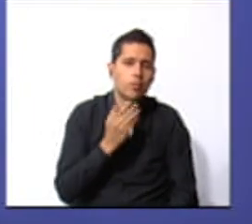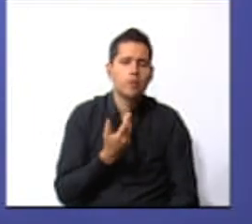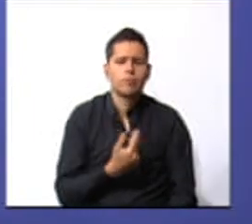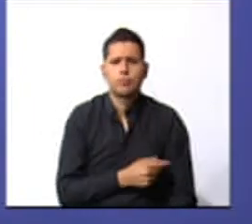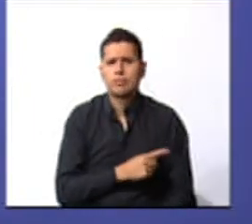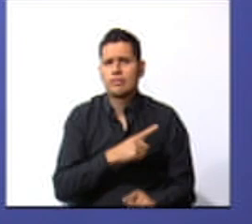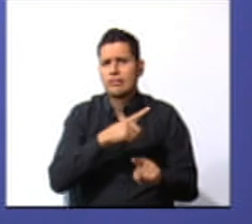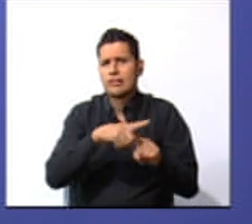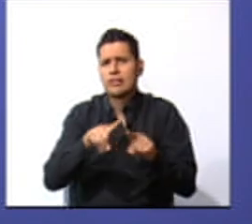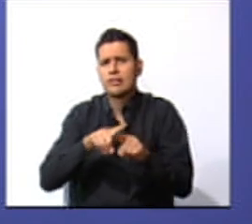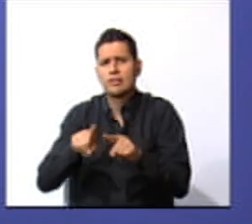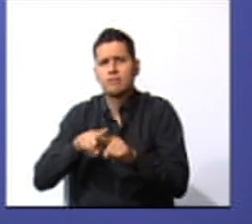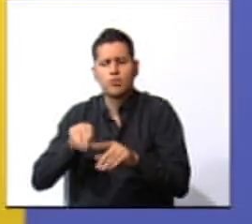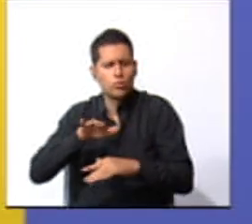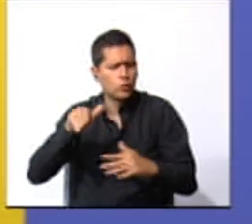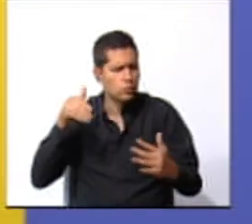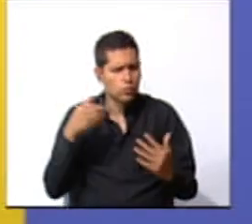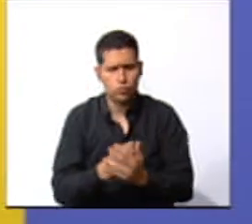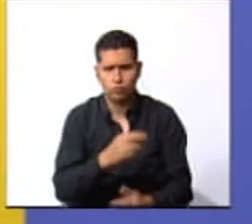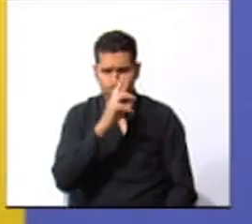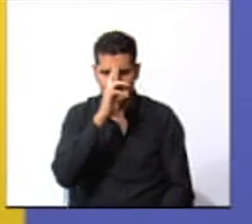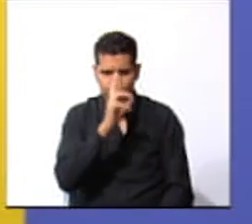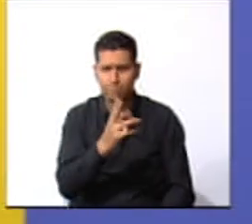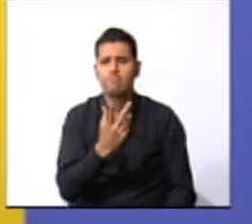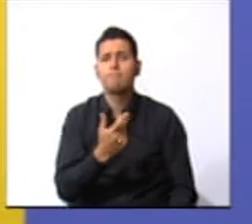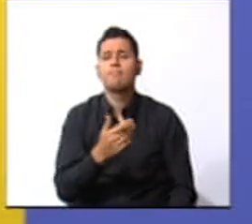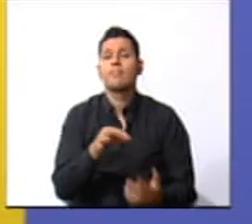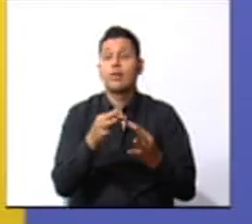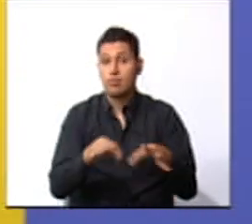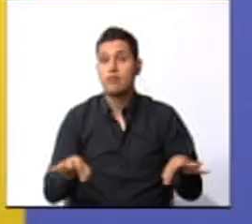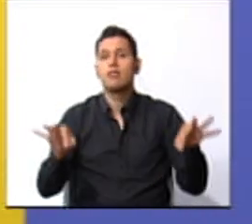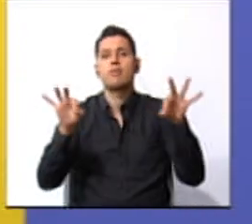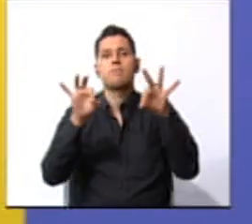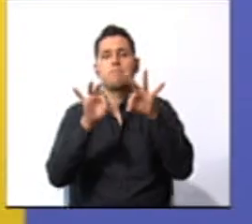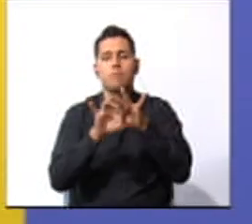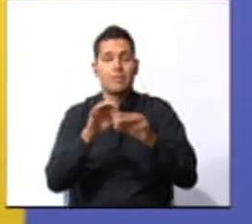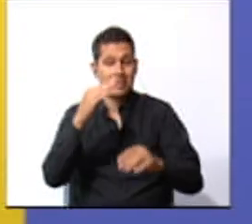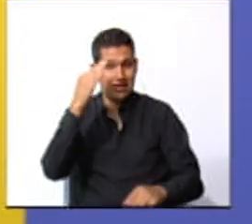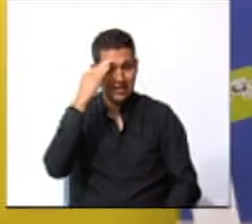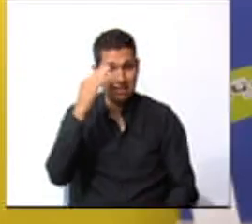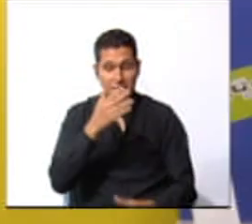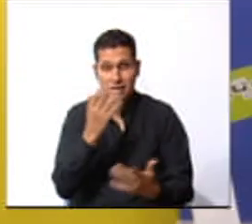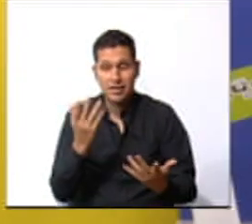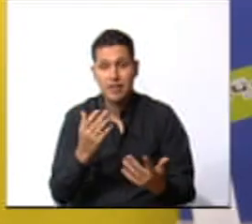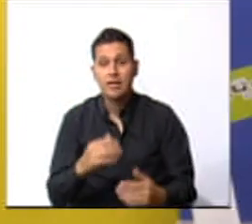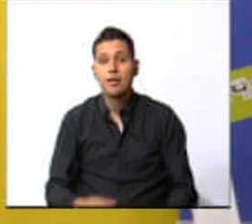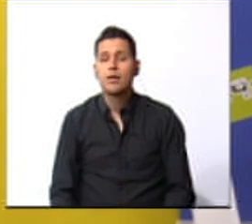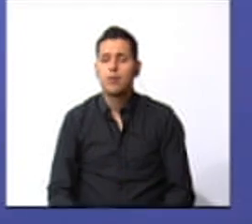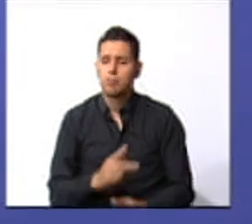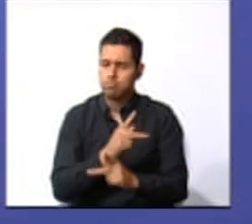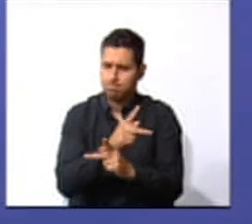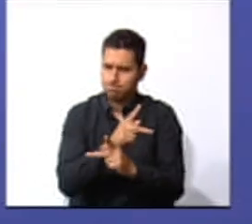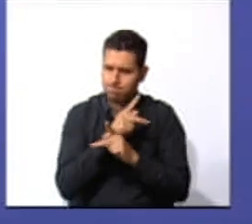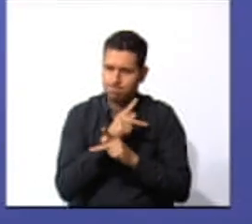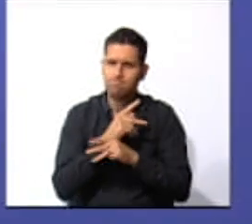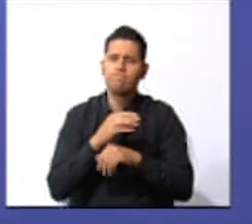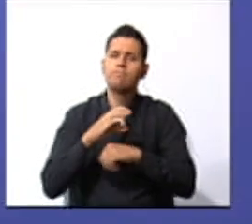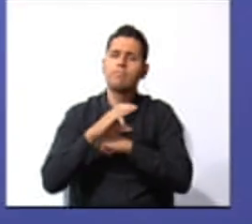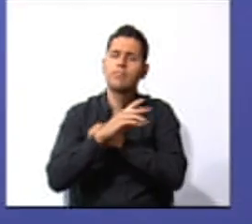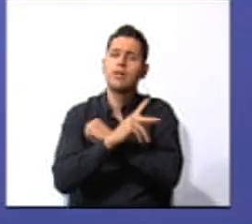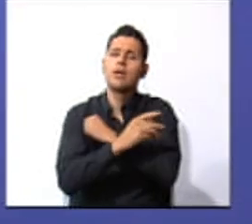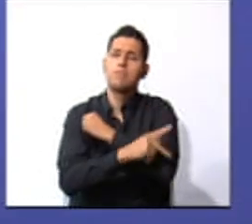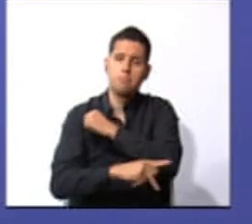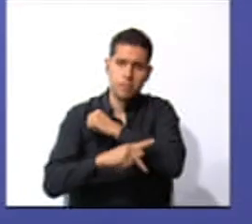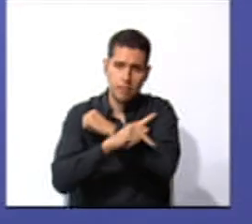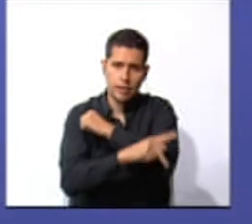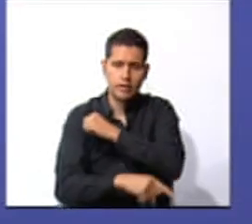and respect each other. It is important that you know that our country protects and